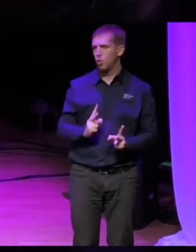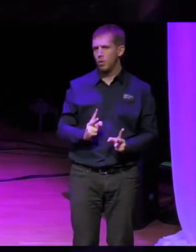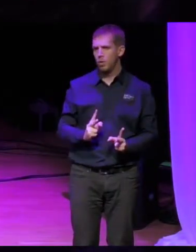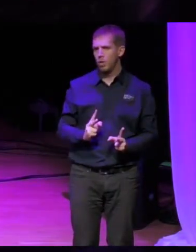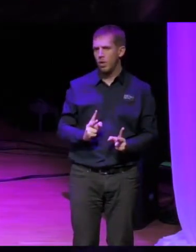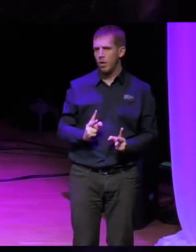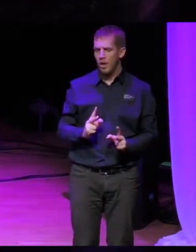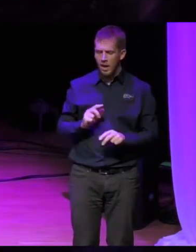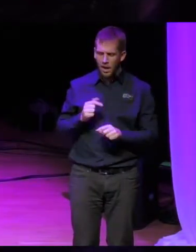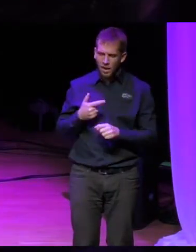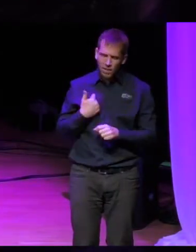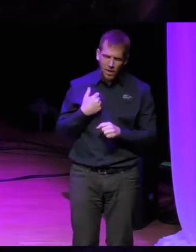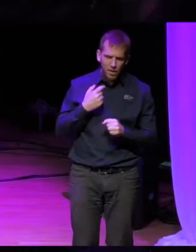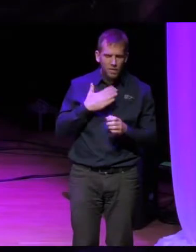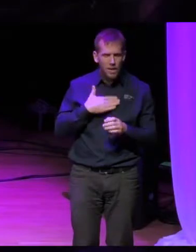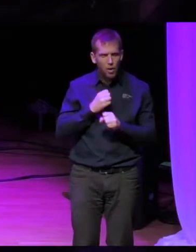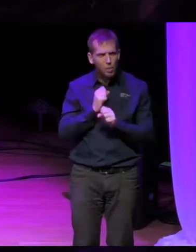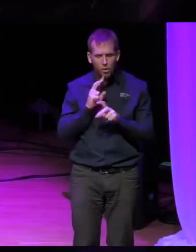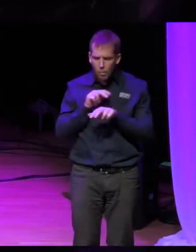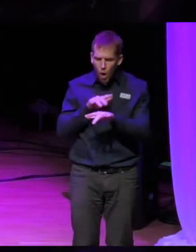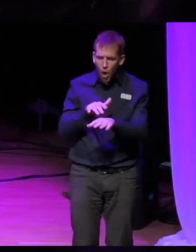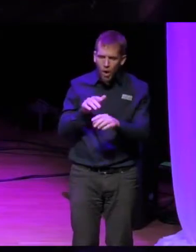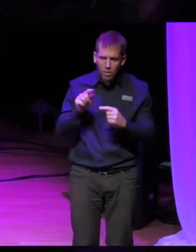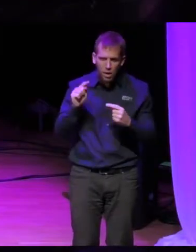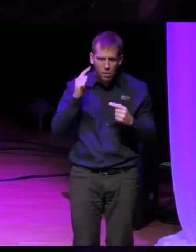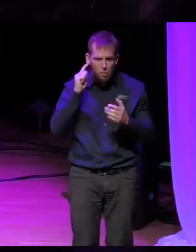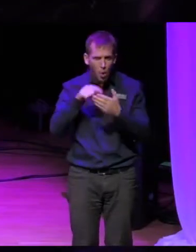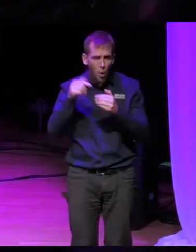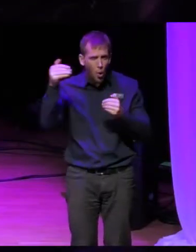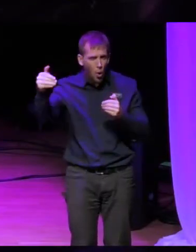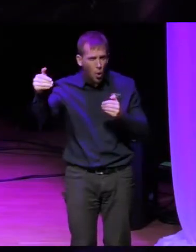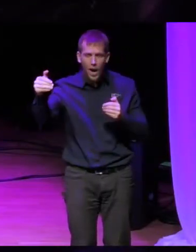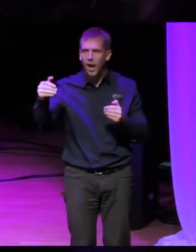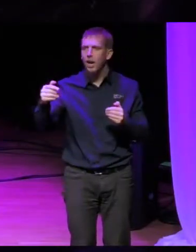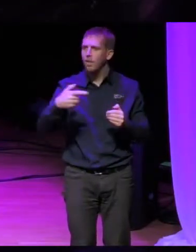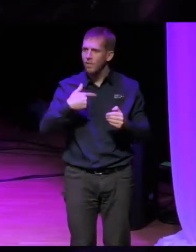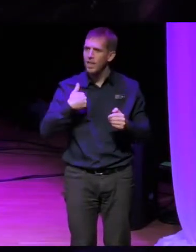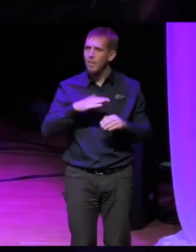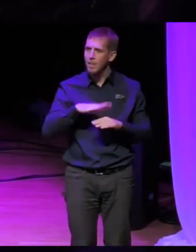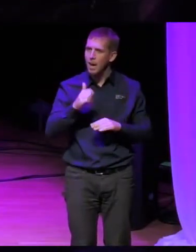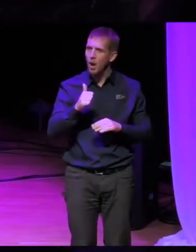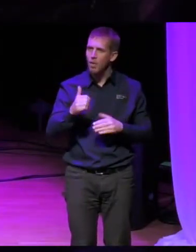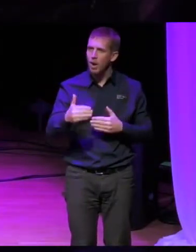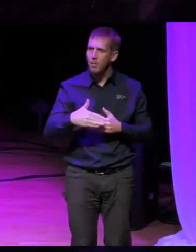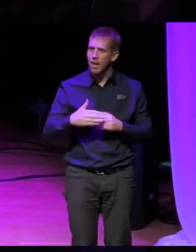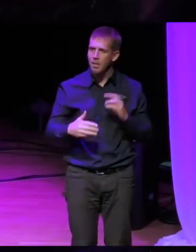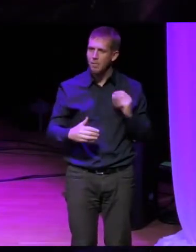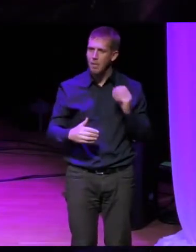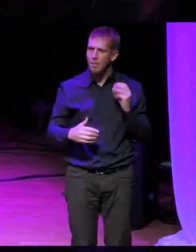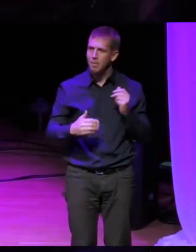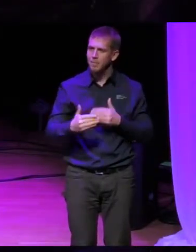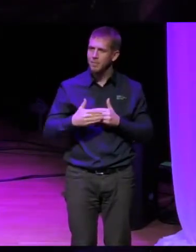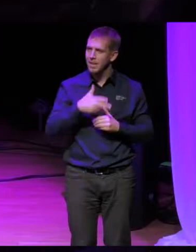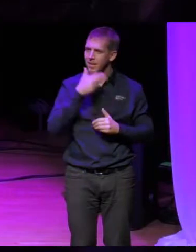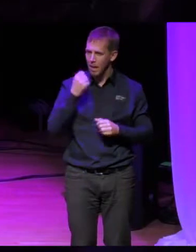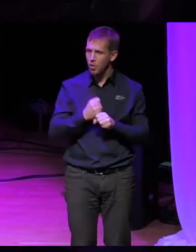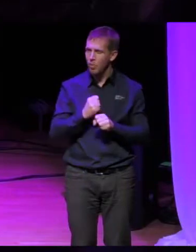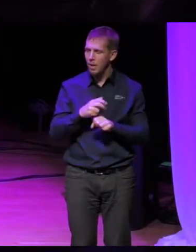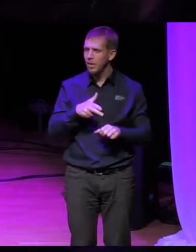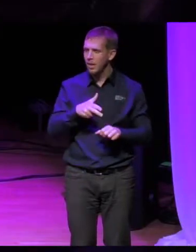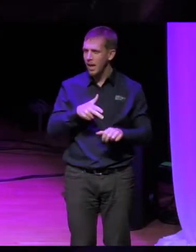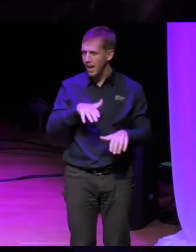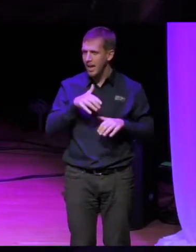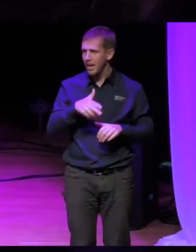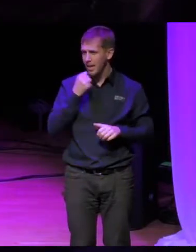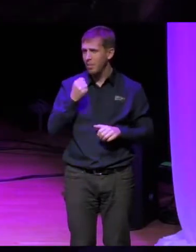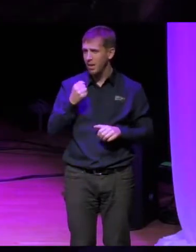movement or an activist organization. It's just got to be a little bit sudden. Mm-hmm. And that has to, as you